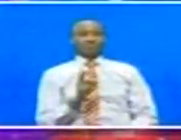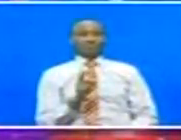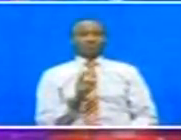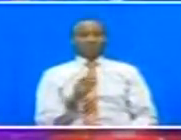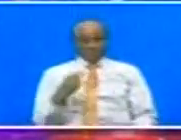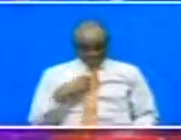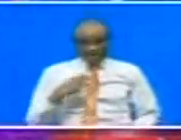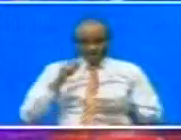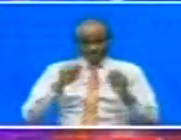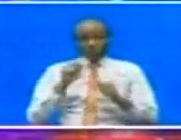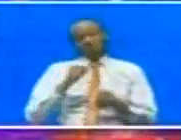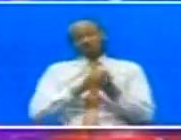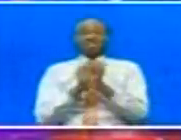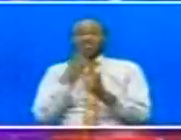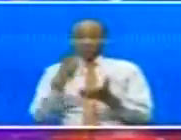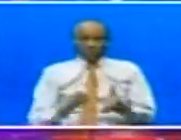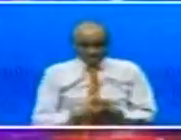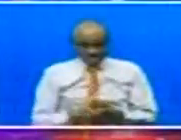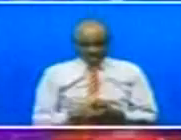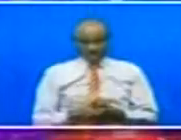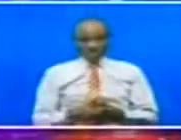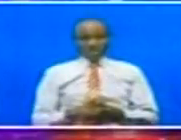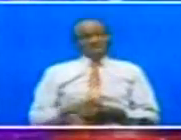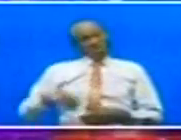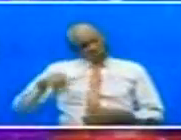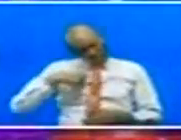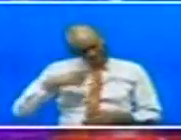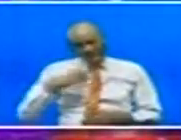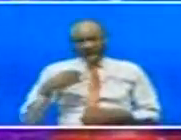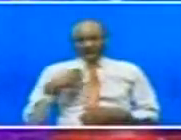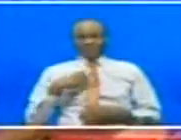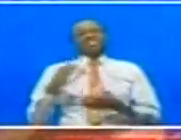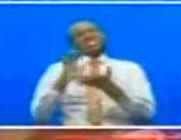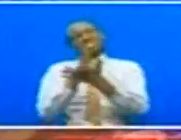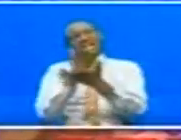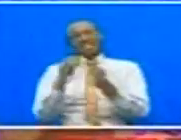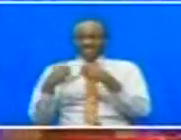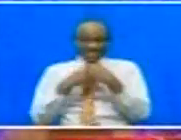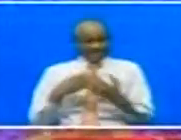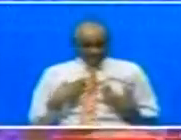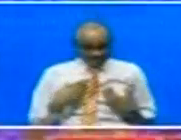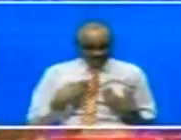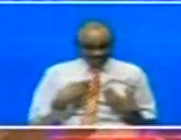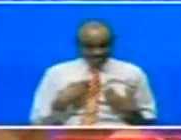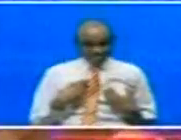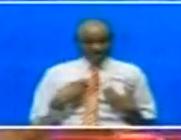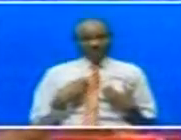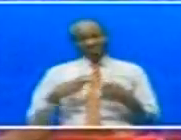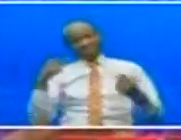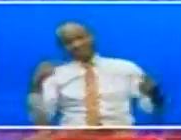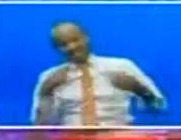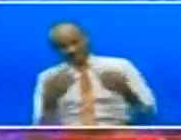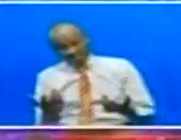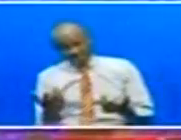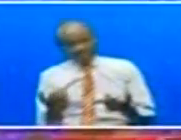I'd probably restate that and say we have shared challenges, because the threat, and you